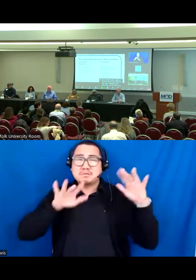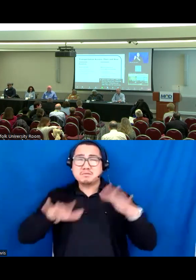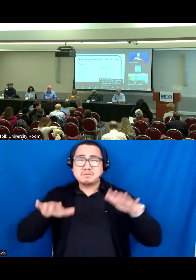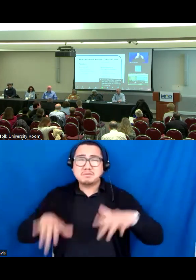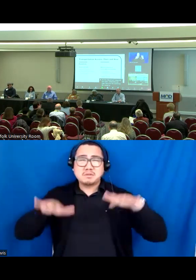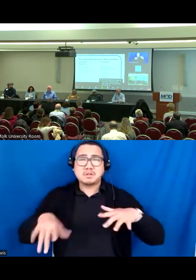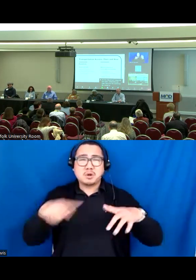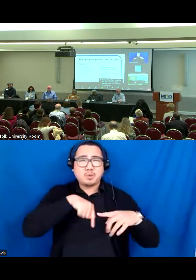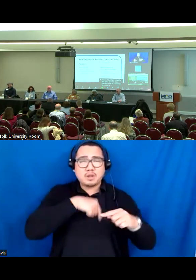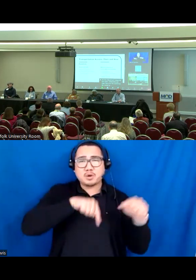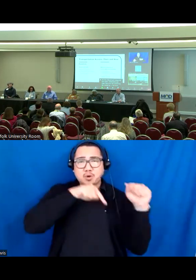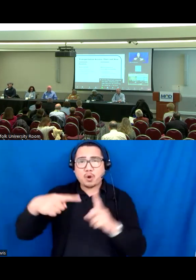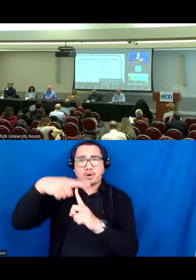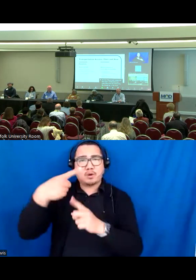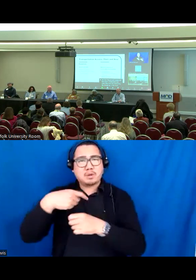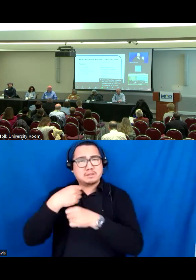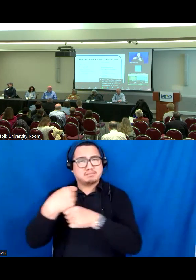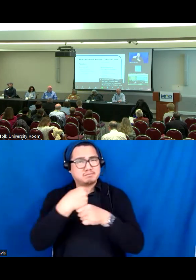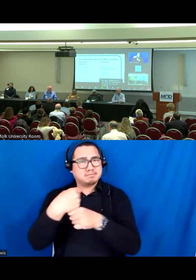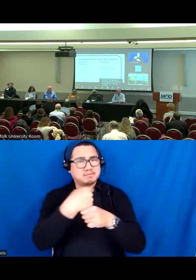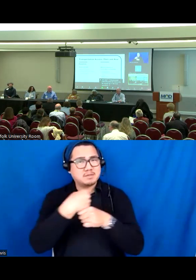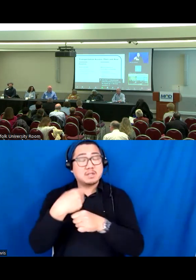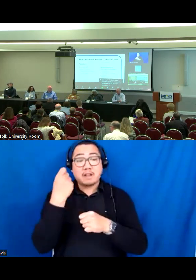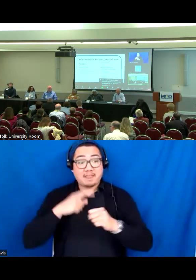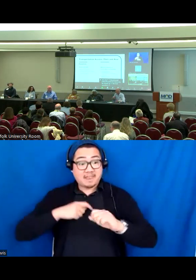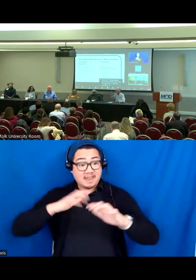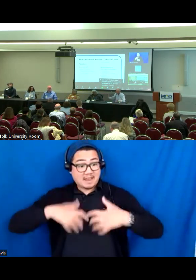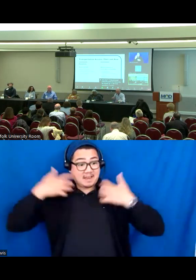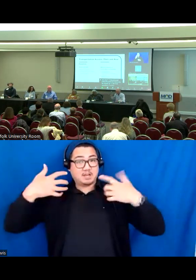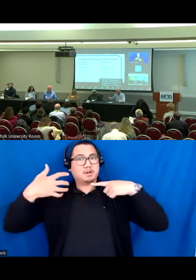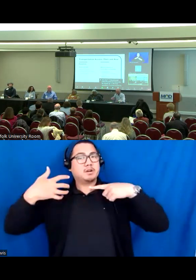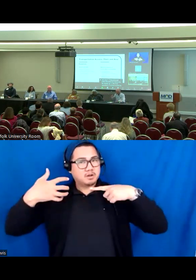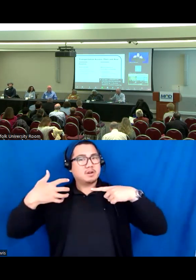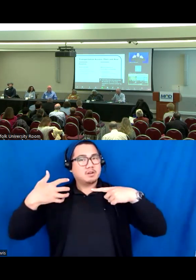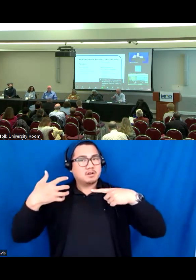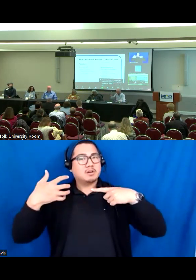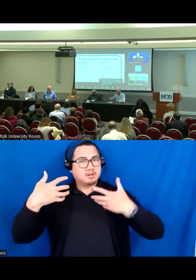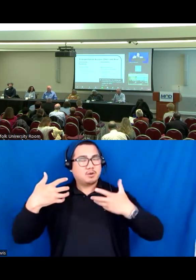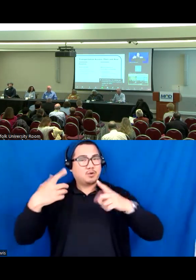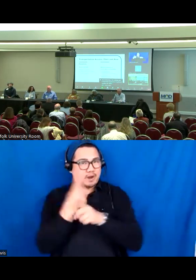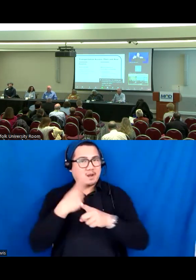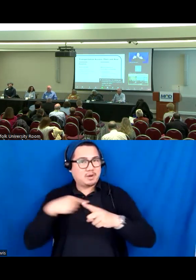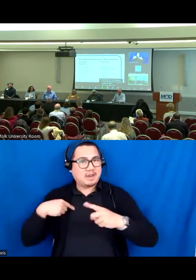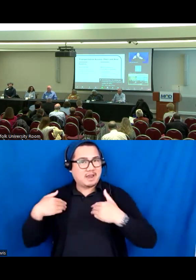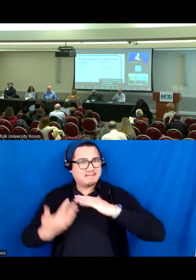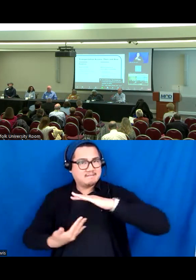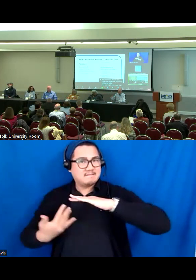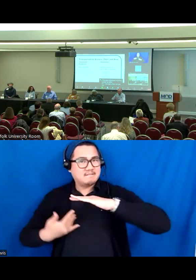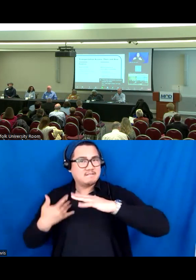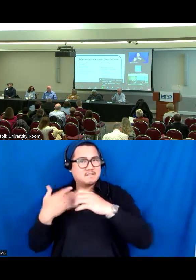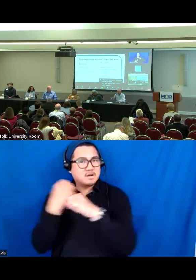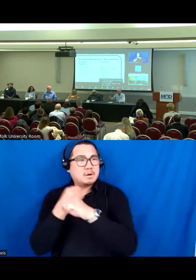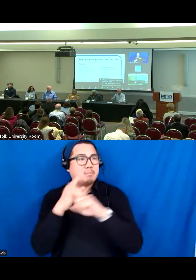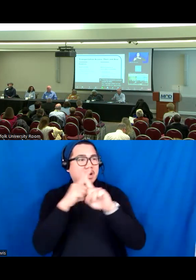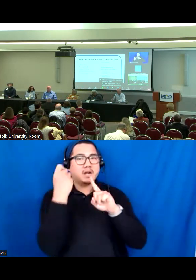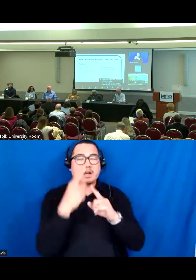the MBTA. So it was anger driven, but you had to develop the relationships and maintain them and keep it in the